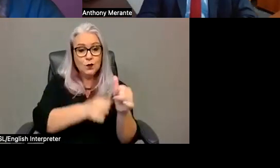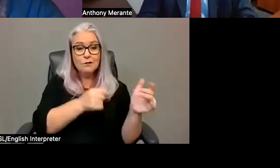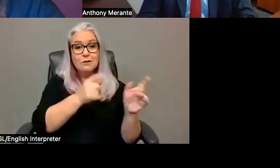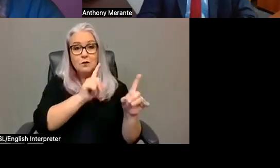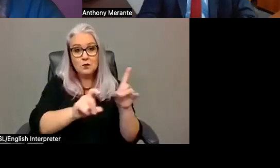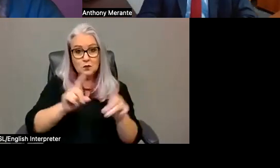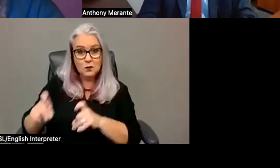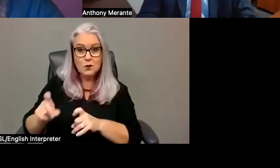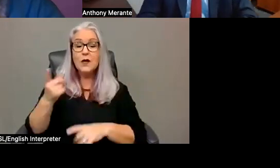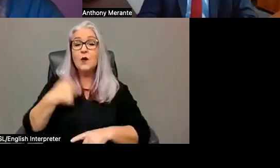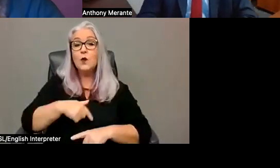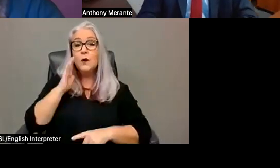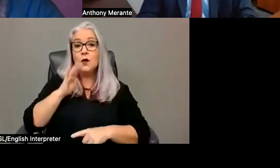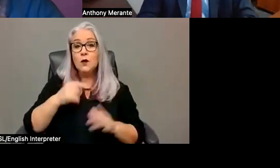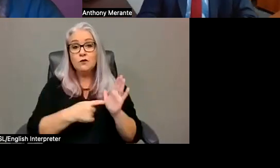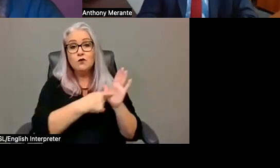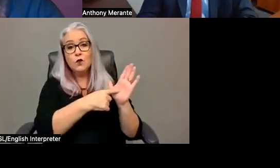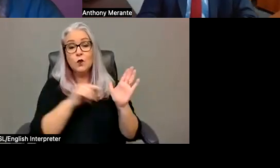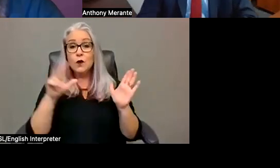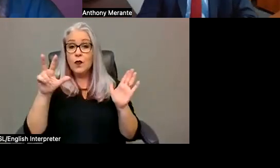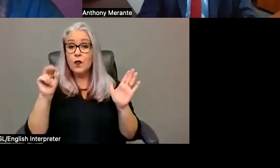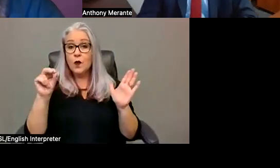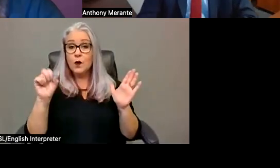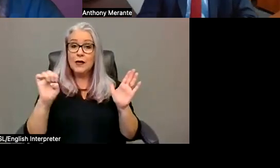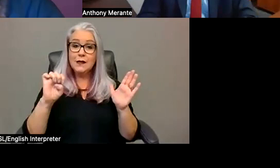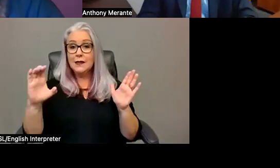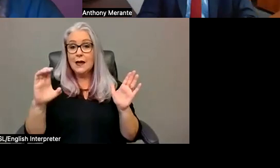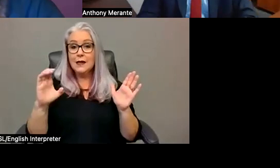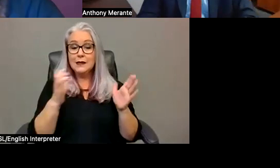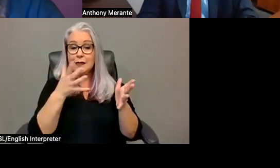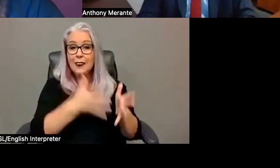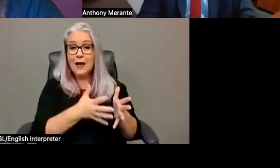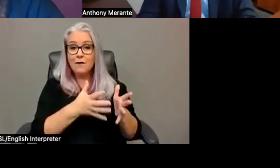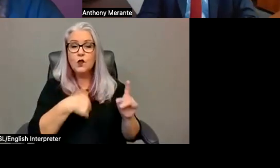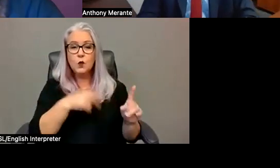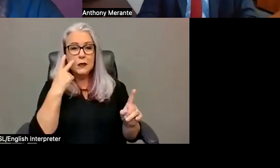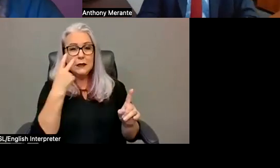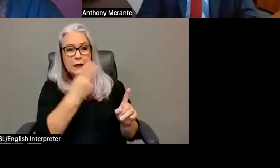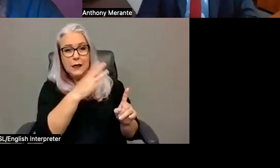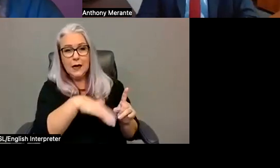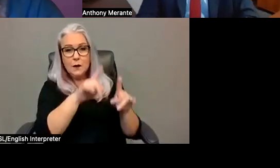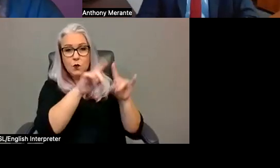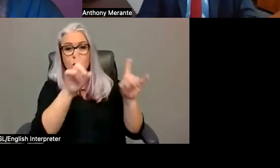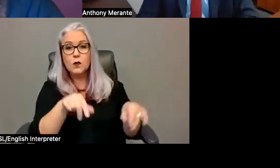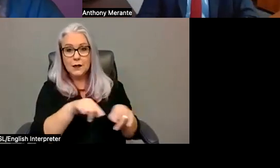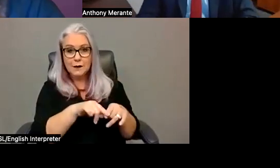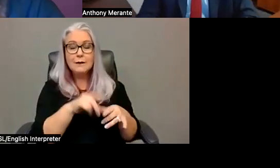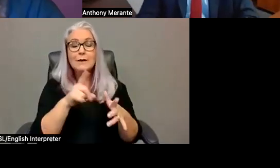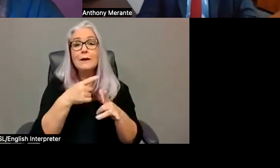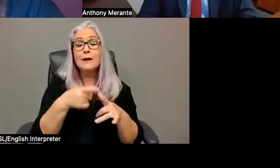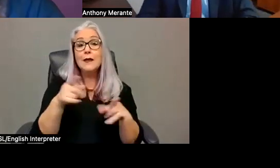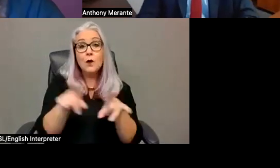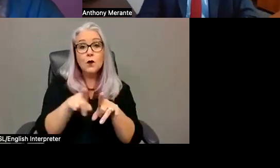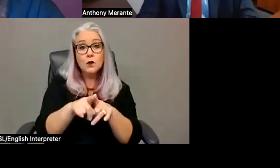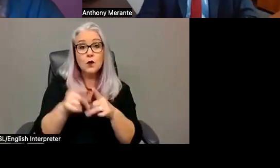indicate when 30 seconds remain in the allowed speaking time, and you'll see it on the screen. And again, when the time